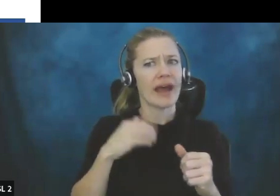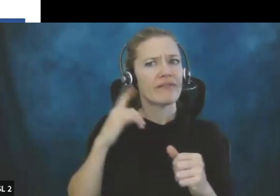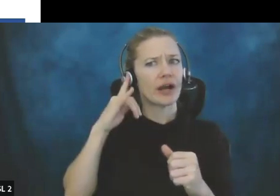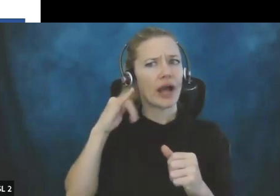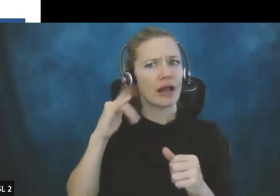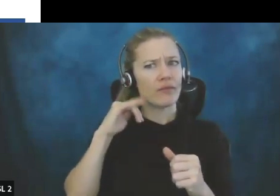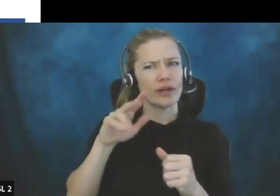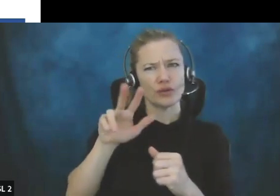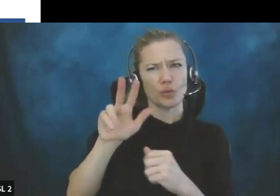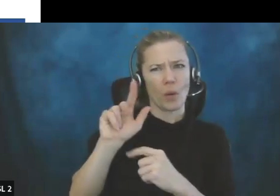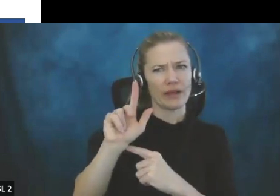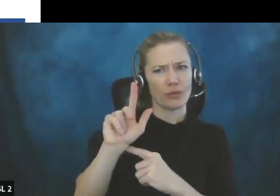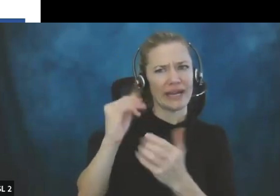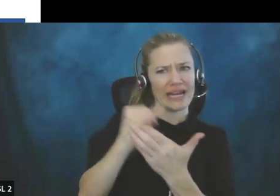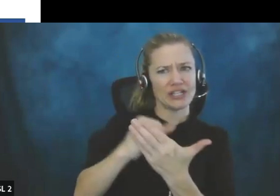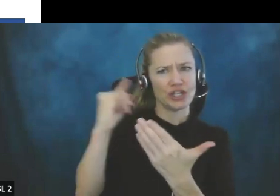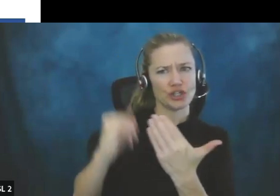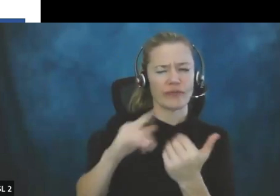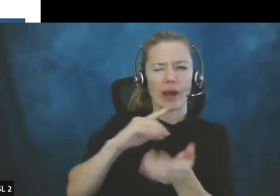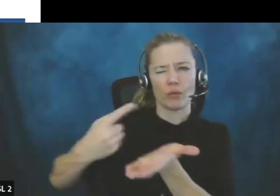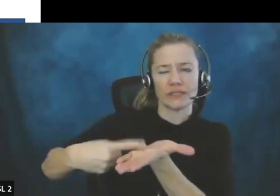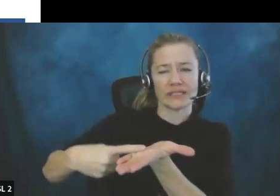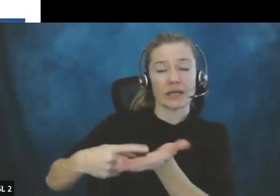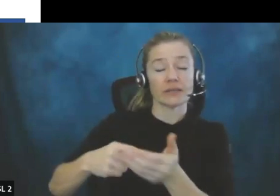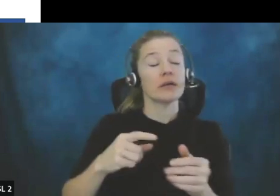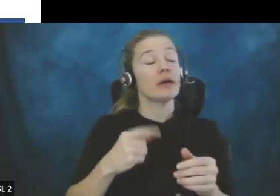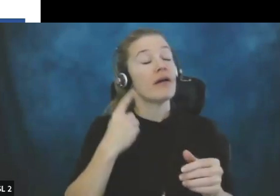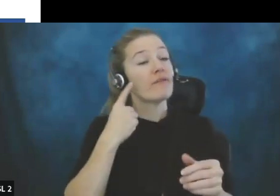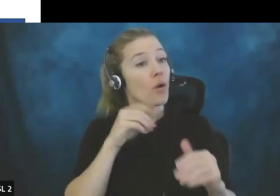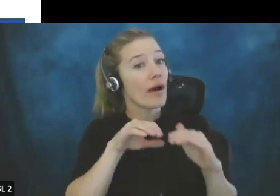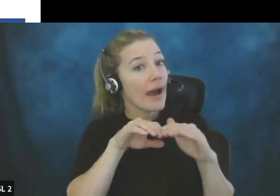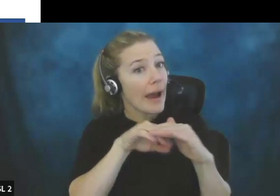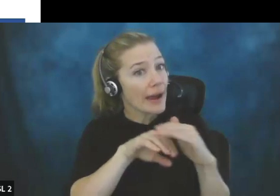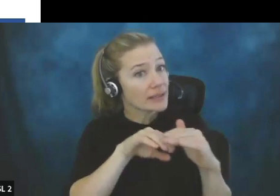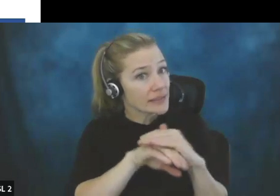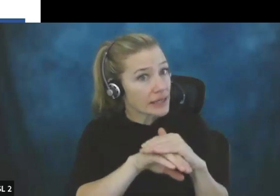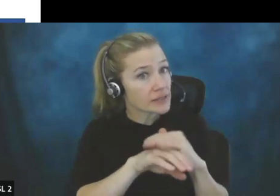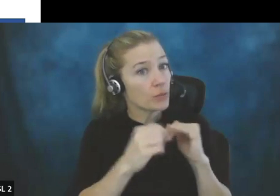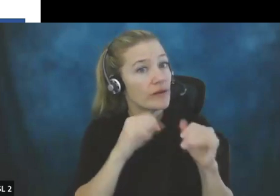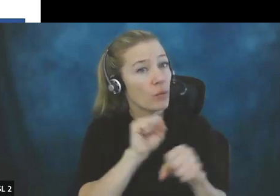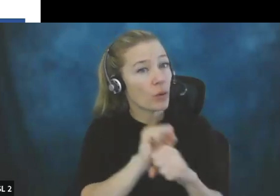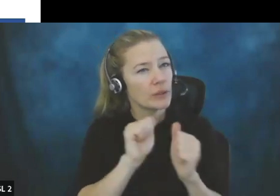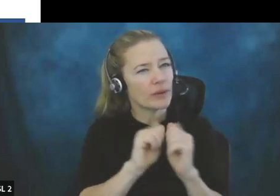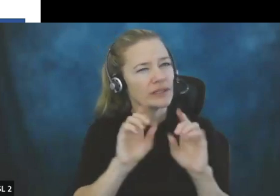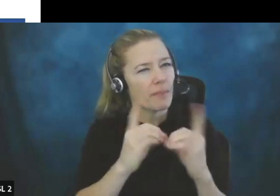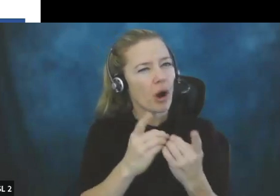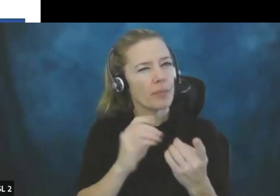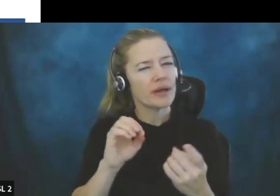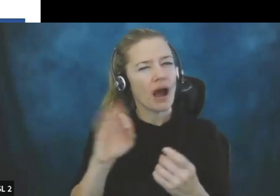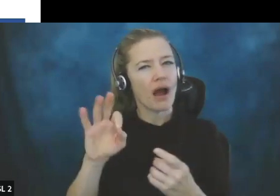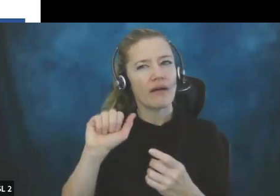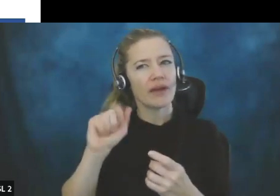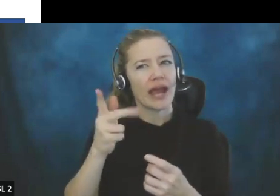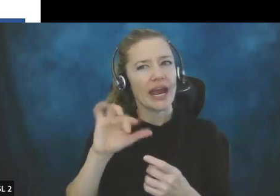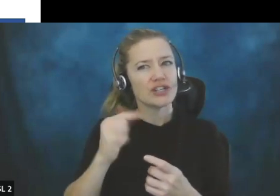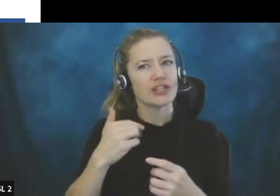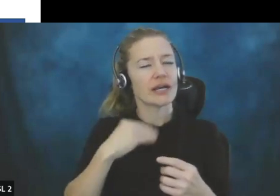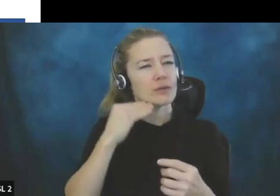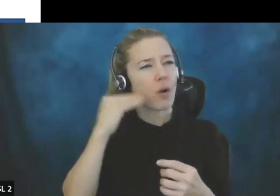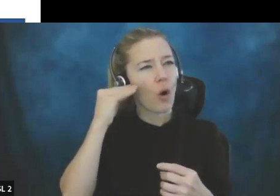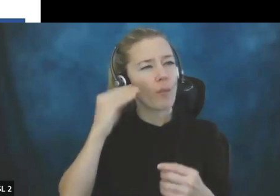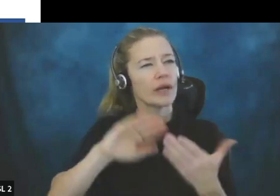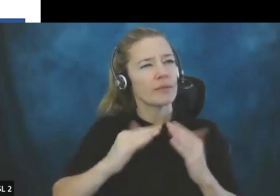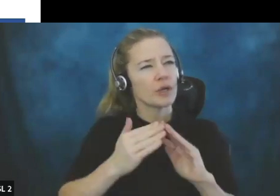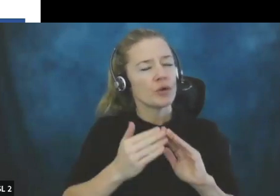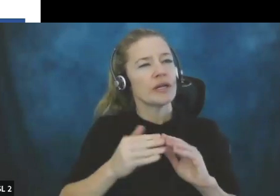we actually have a California 2030 initiative I'll talk about. For access, we've actually been working, Department of Aging has been